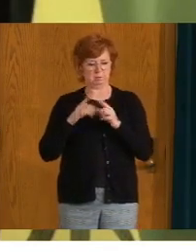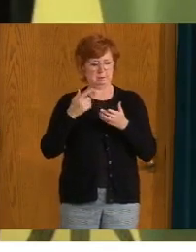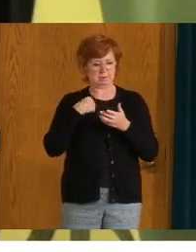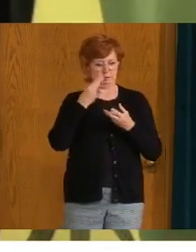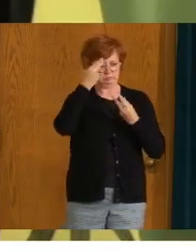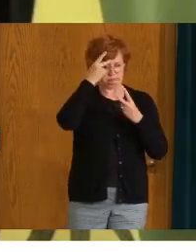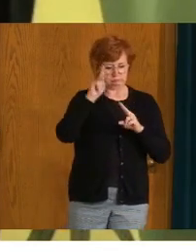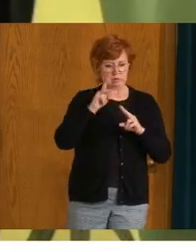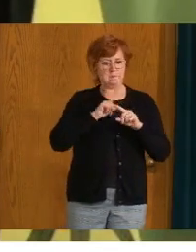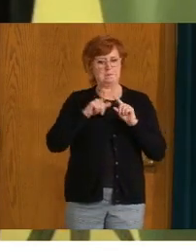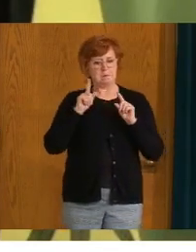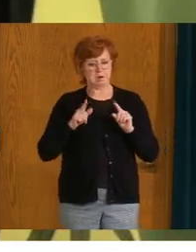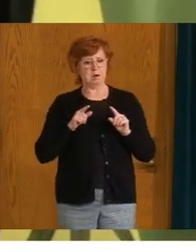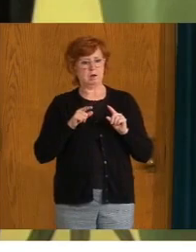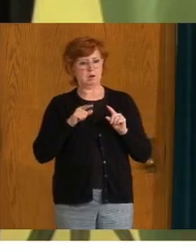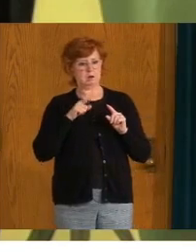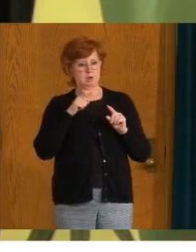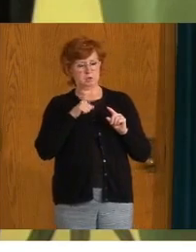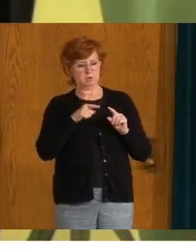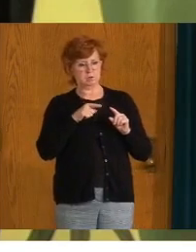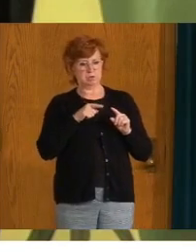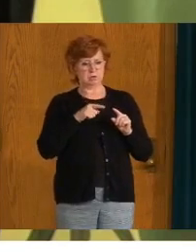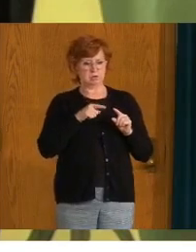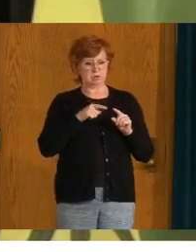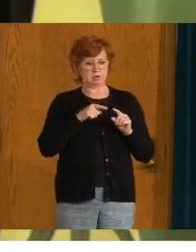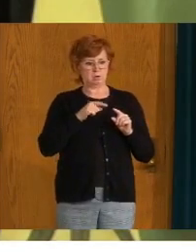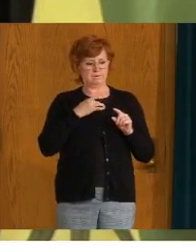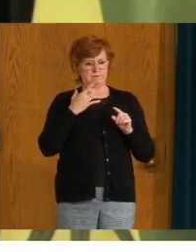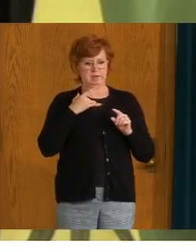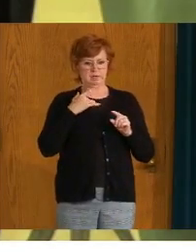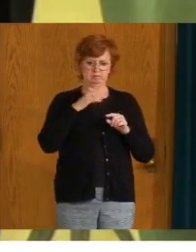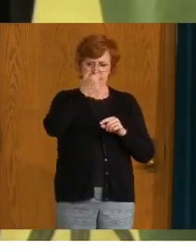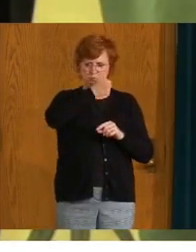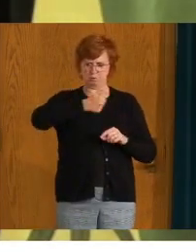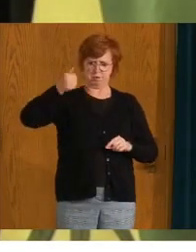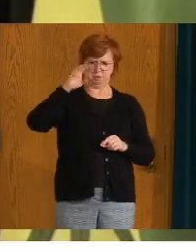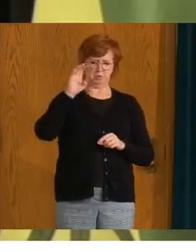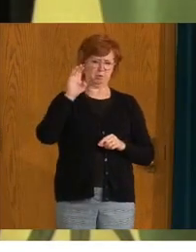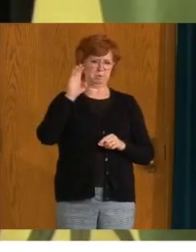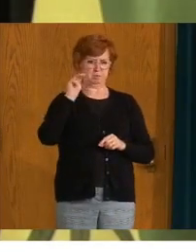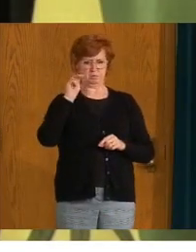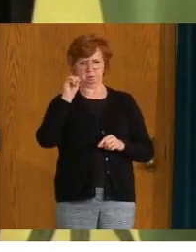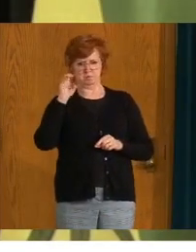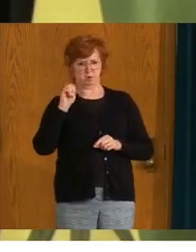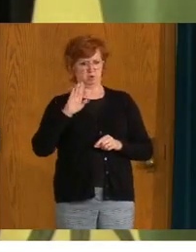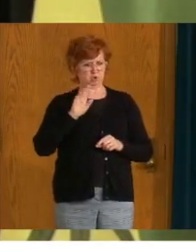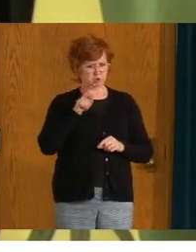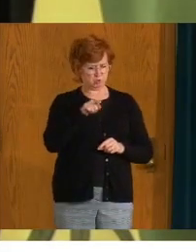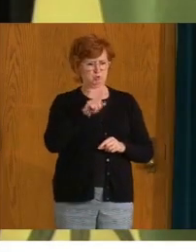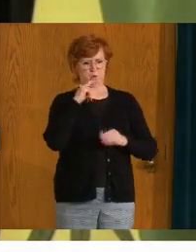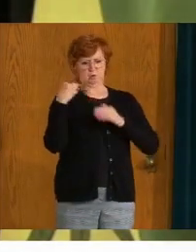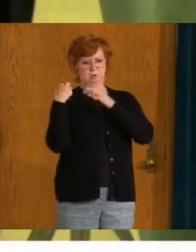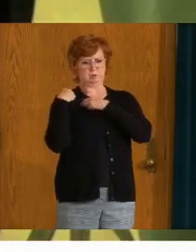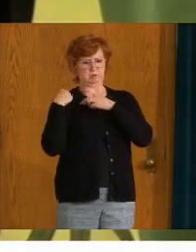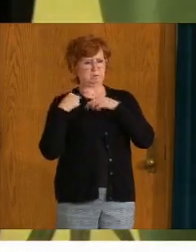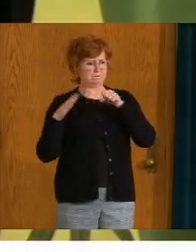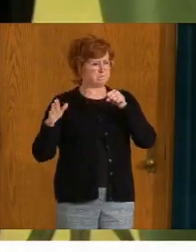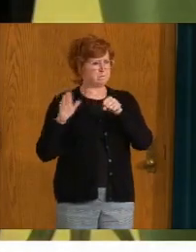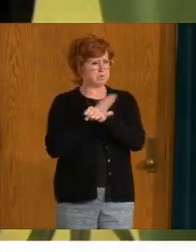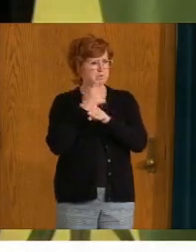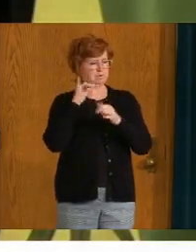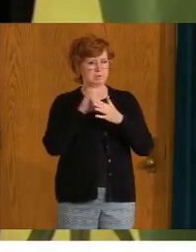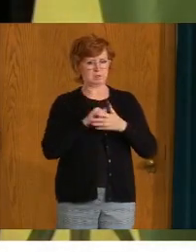it's up to the people in terms of the rider games, in terms of behavior. But given what I just heard from Dr. Shahab, it would seem to me that the